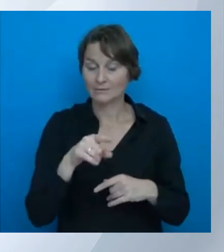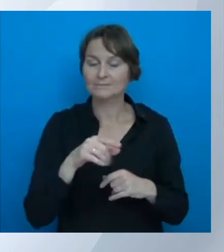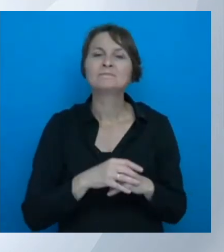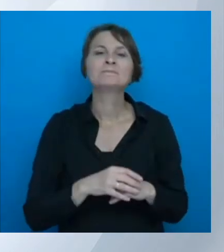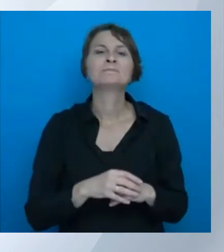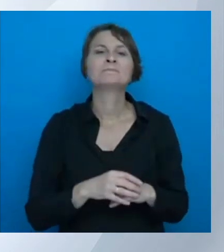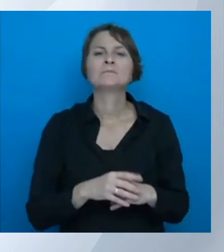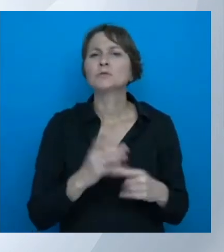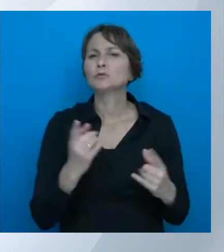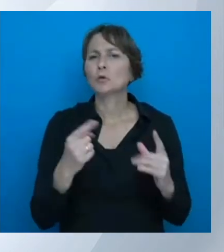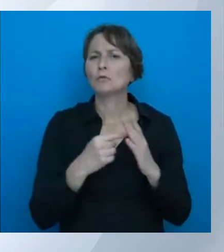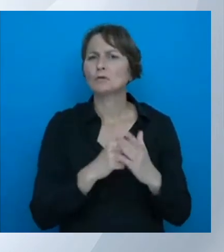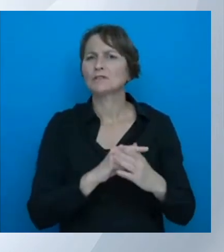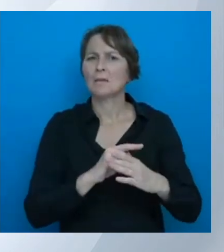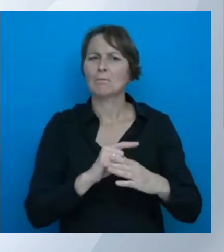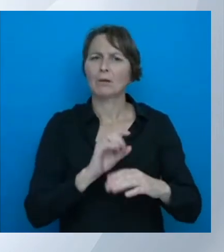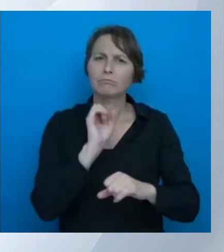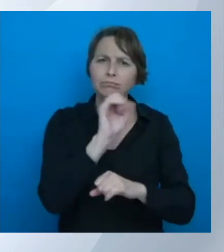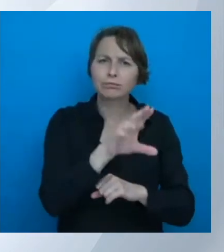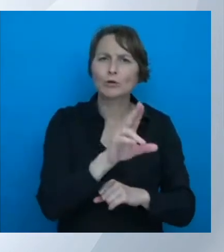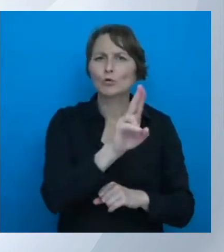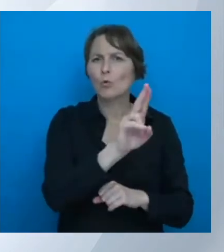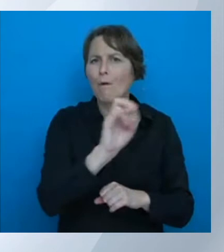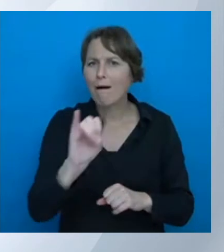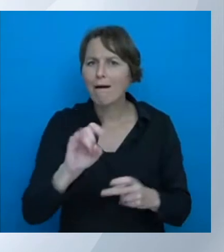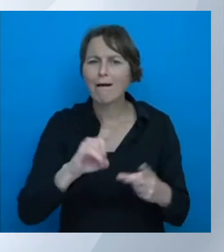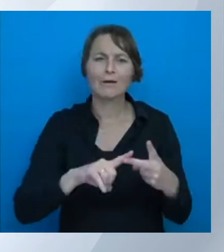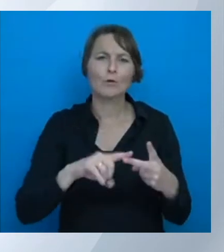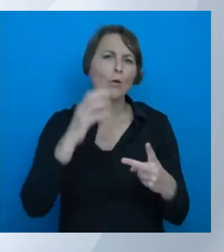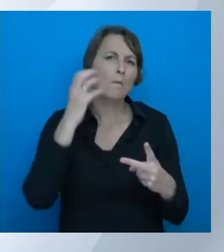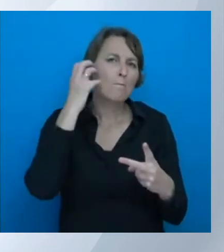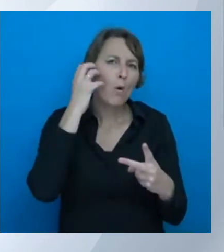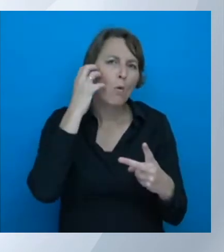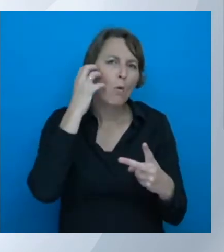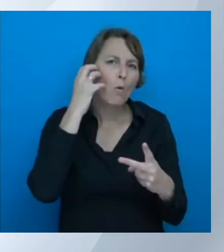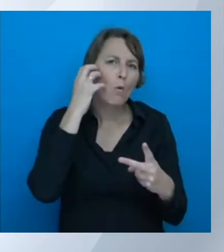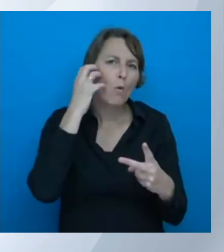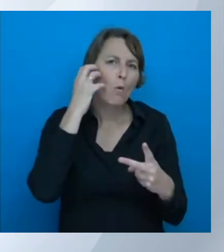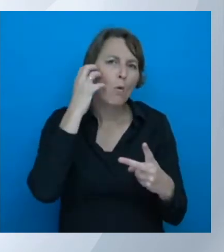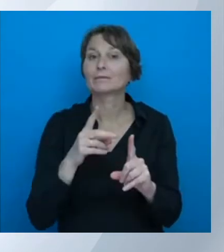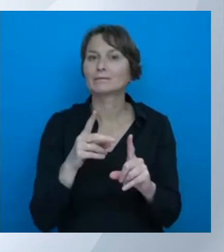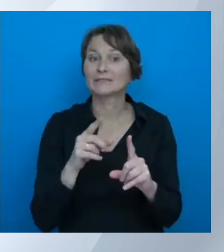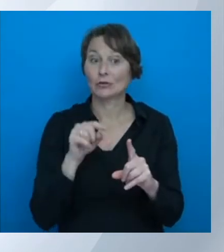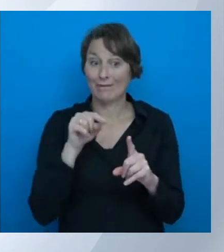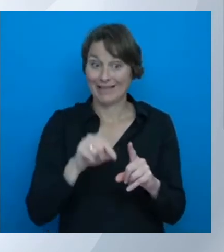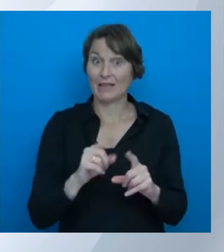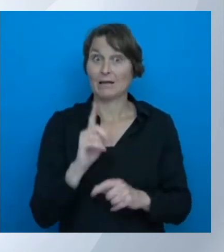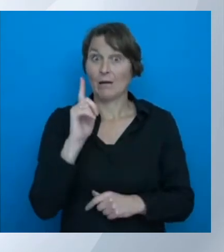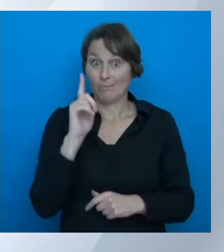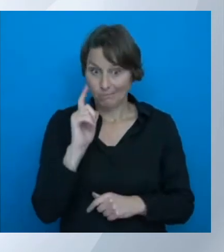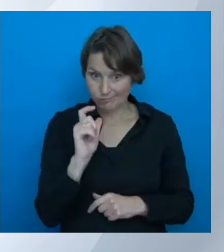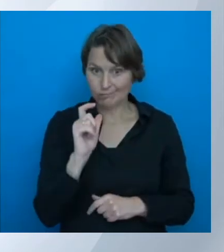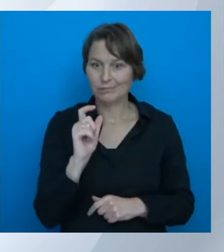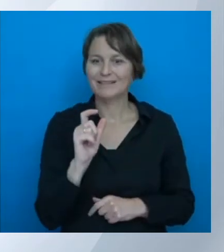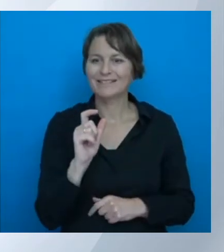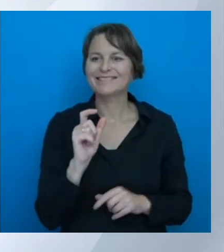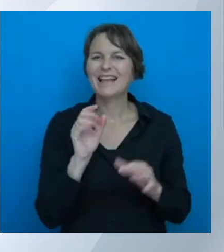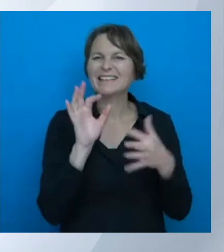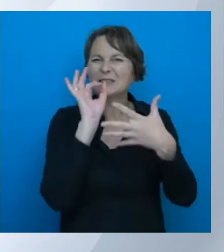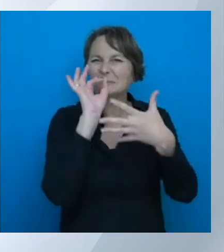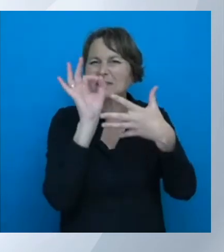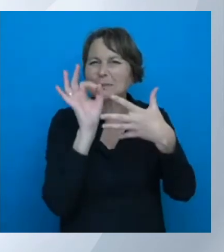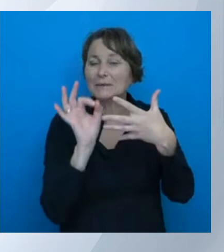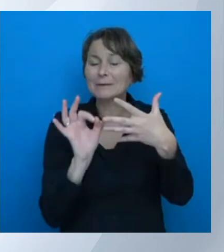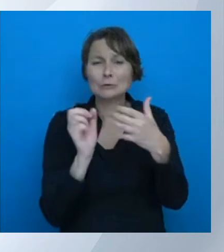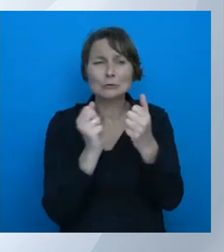or from a user interface or on a mobile application, from that moment till it gets dispatched, there are so many services